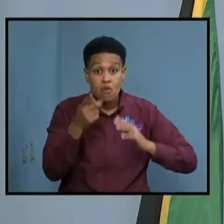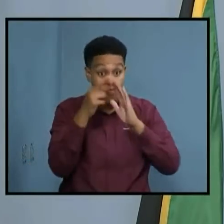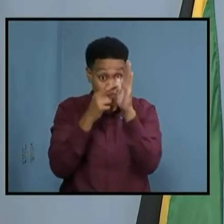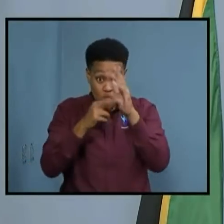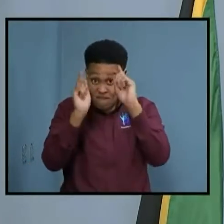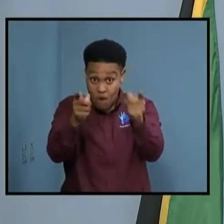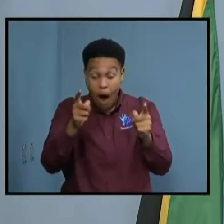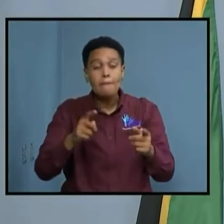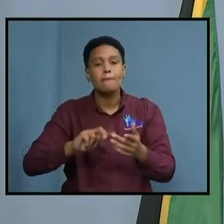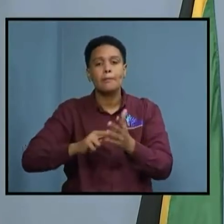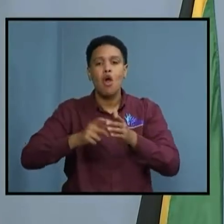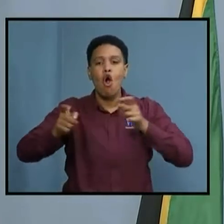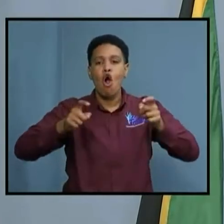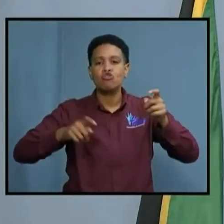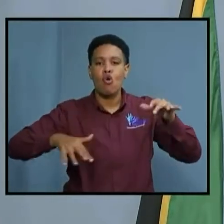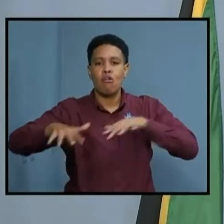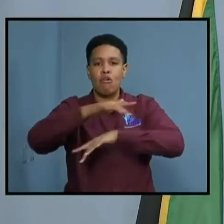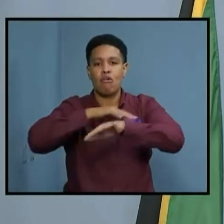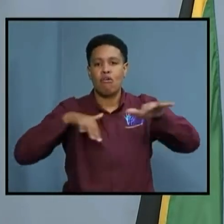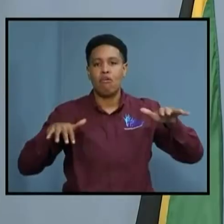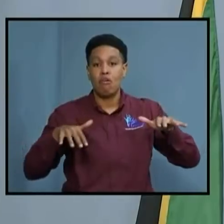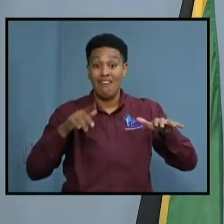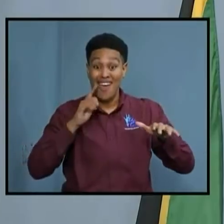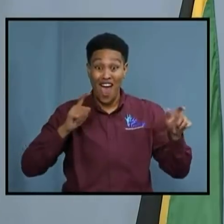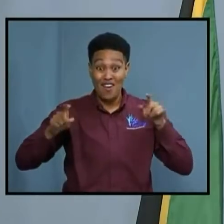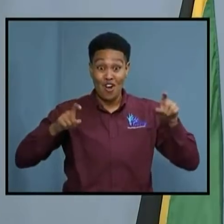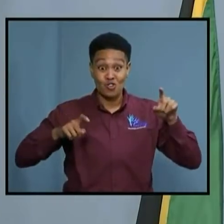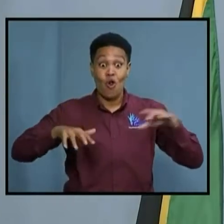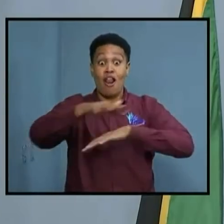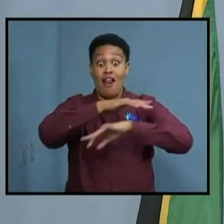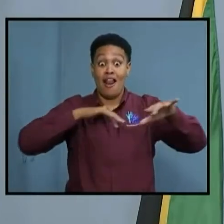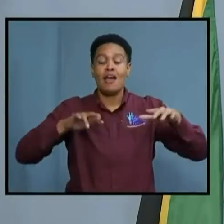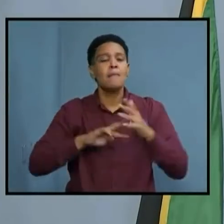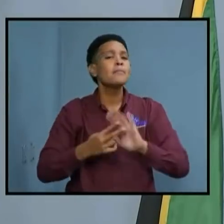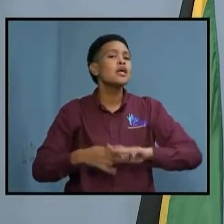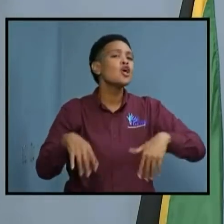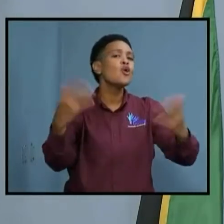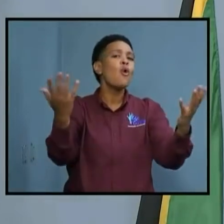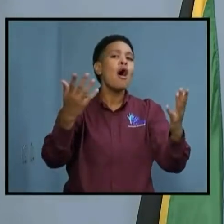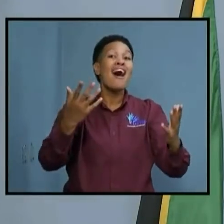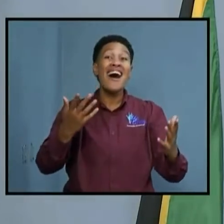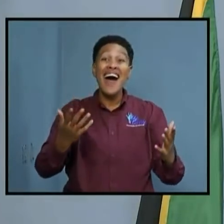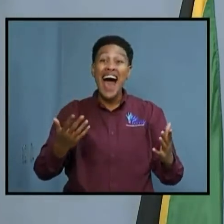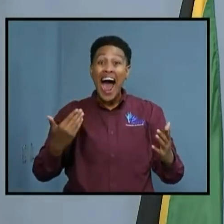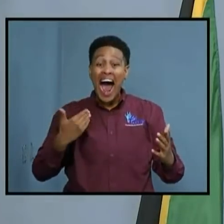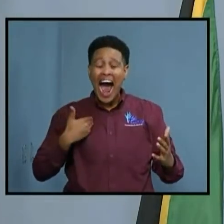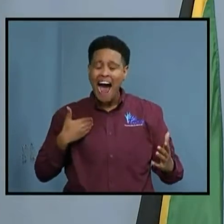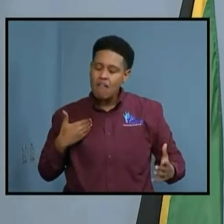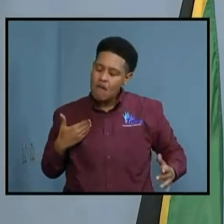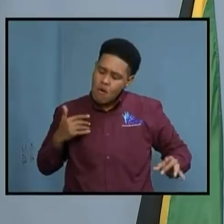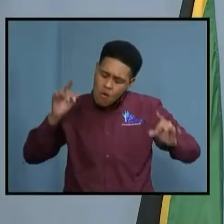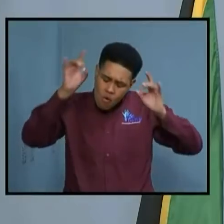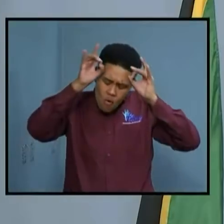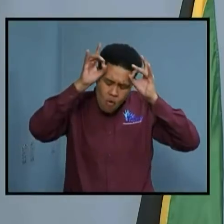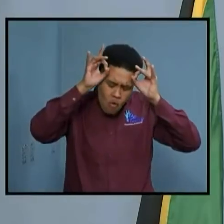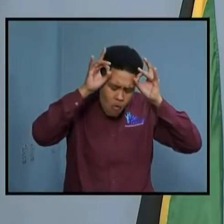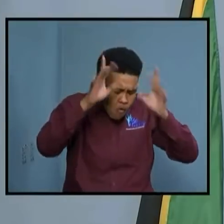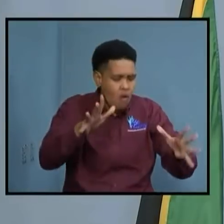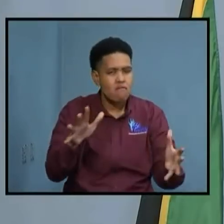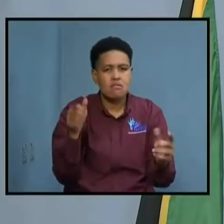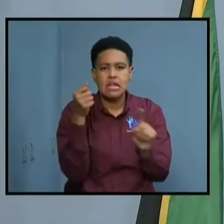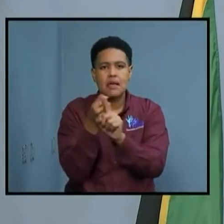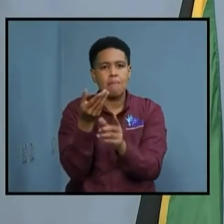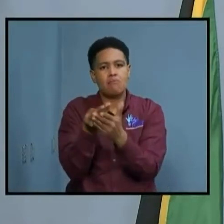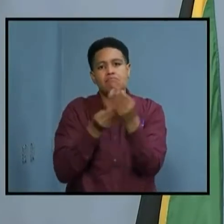controlling movement, and the control of movement has a devastating impact on the